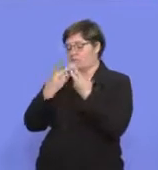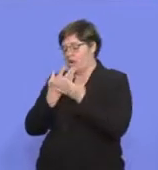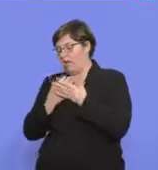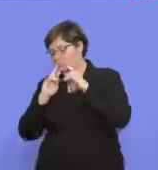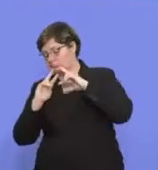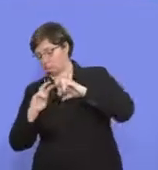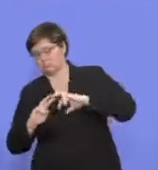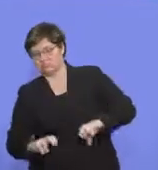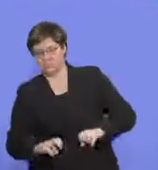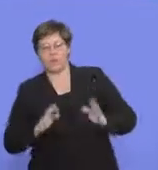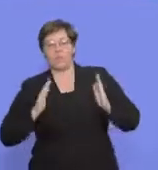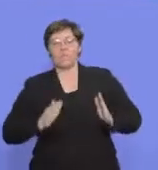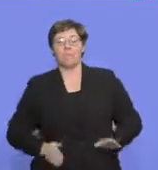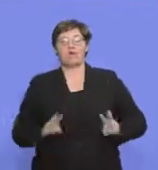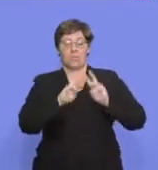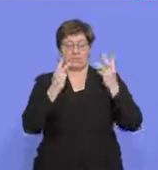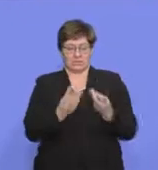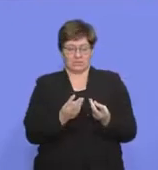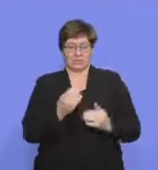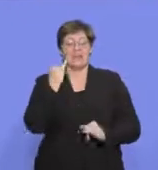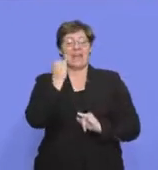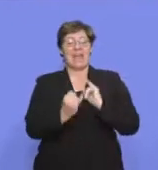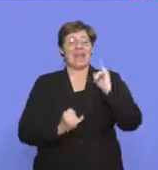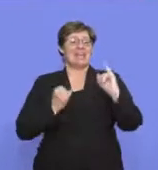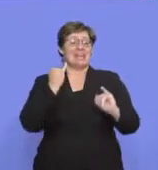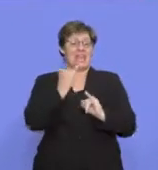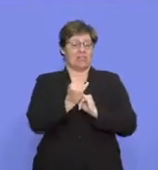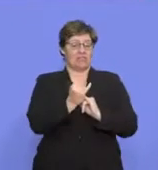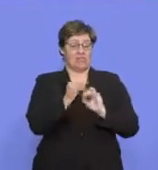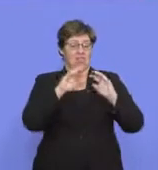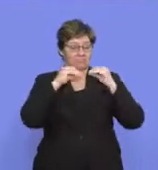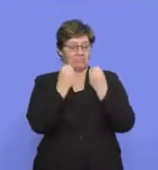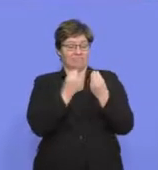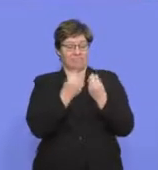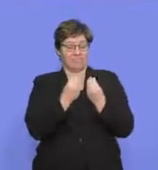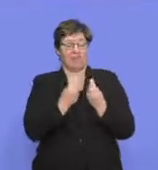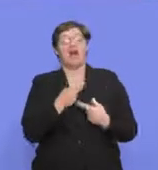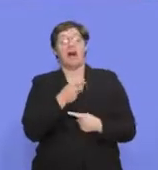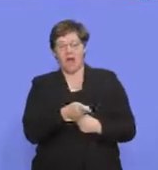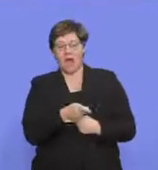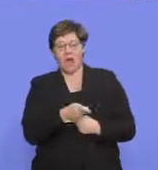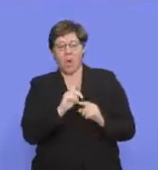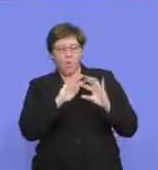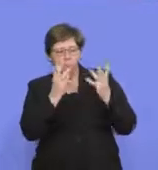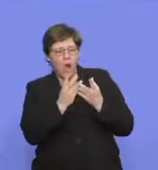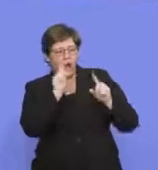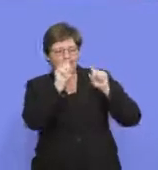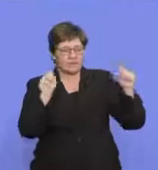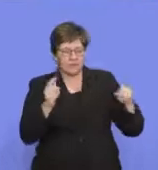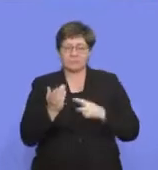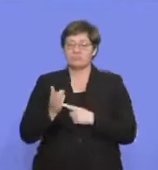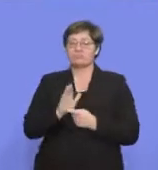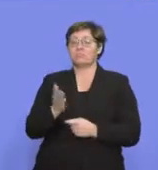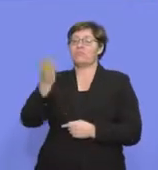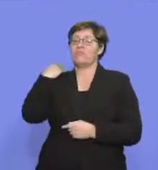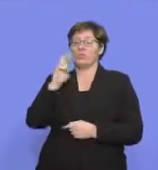that we call Body Worlds. Body Worlds is an international organization which do exhibits across the whole world. They were here in